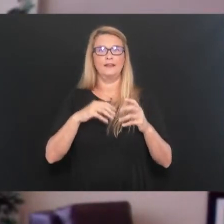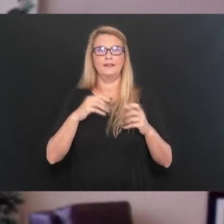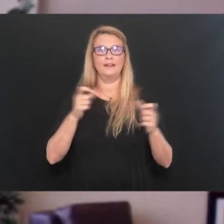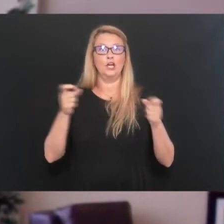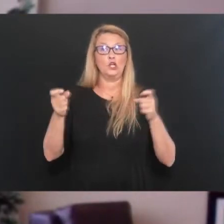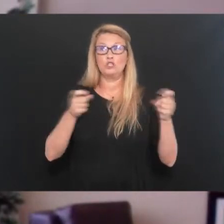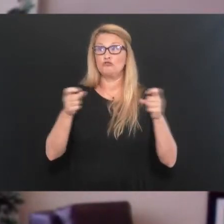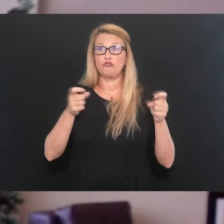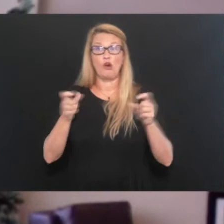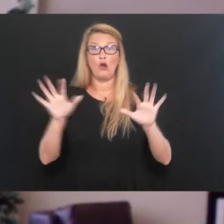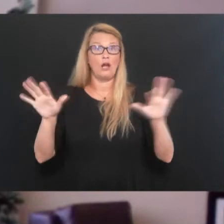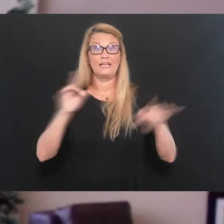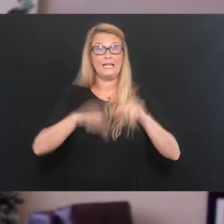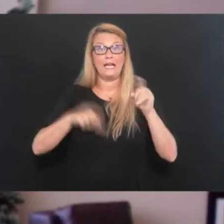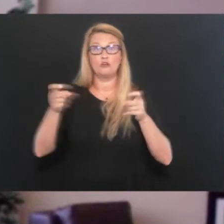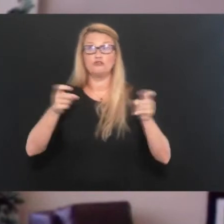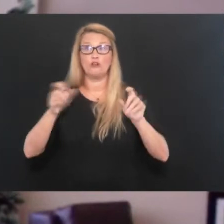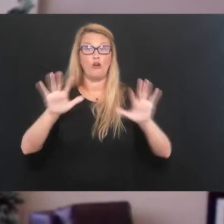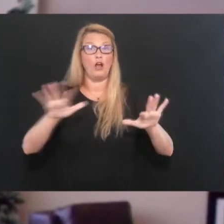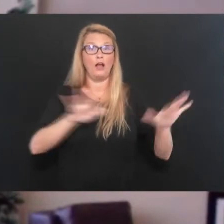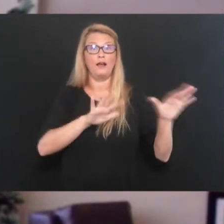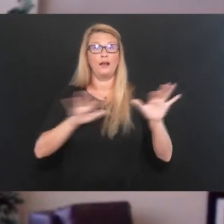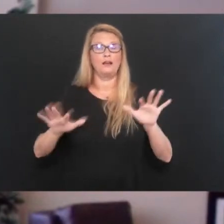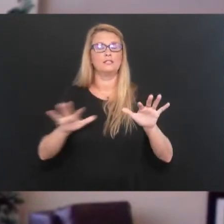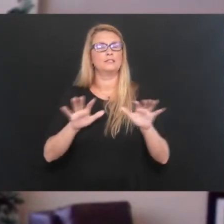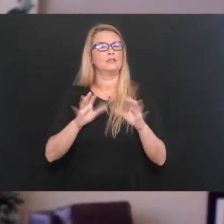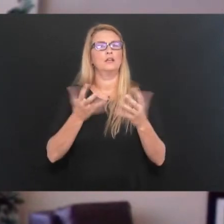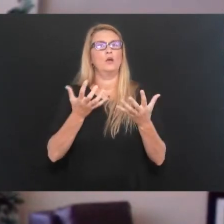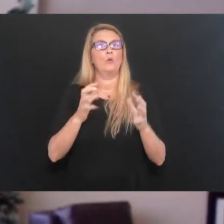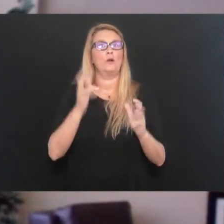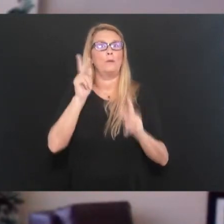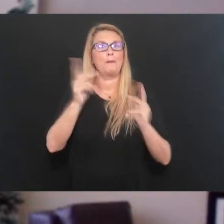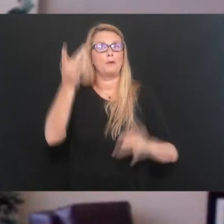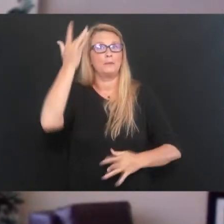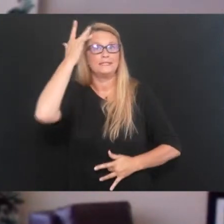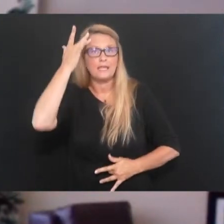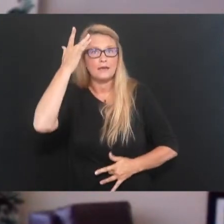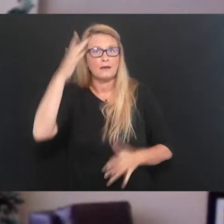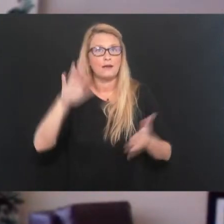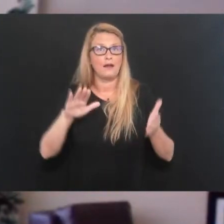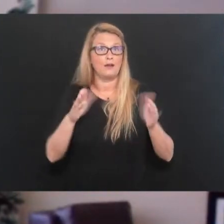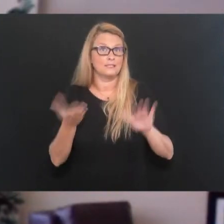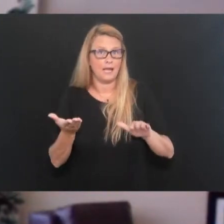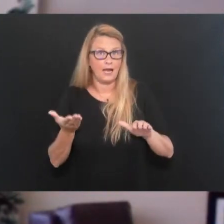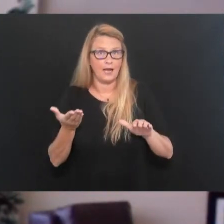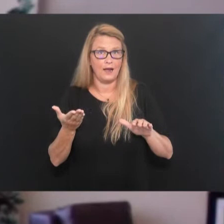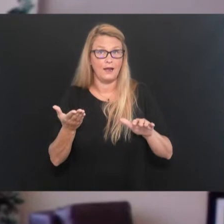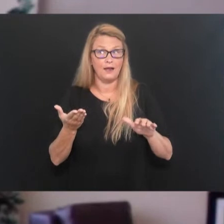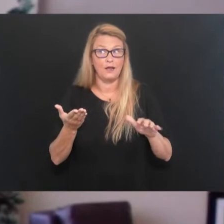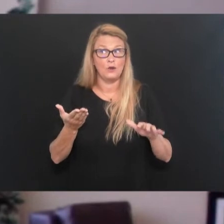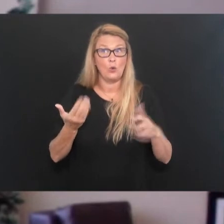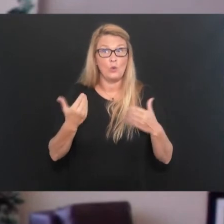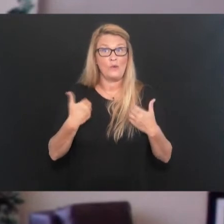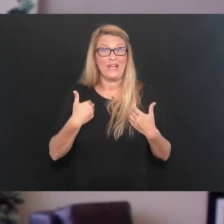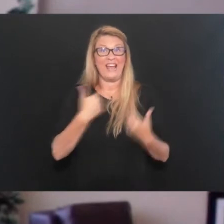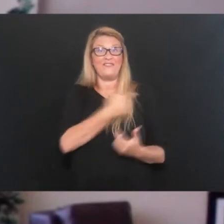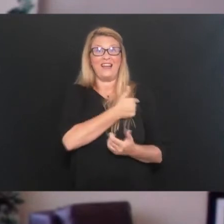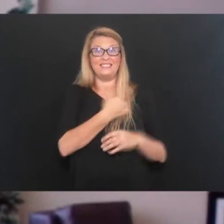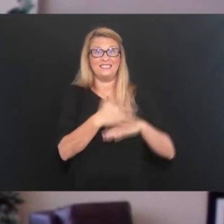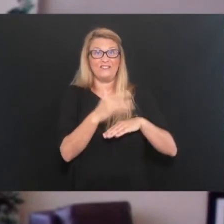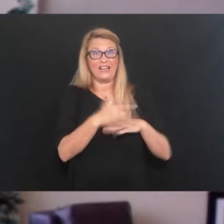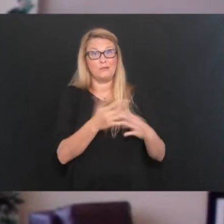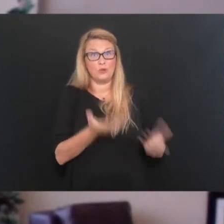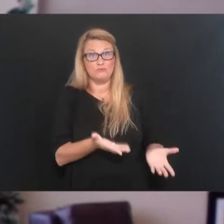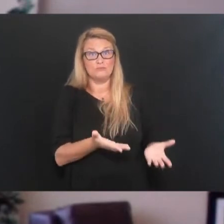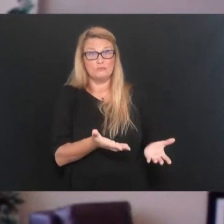and that people don't unnecessarily get sick or die when we have the best treatment, which are vaccines. So I